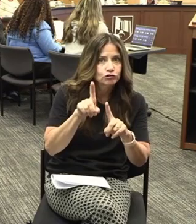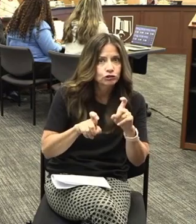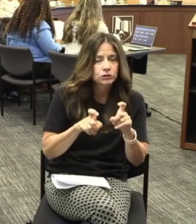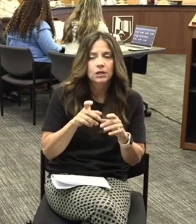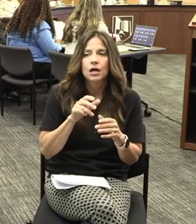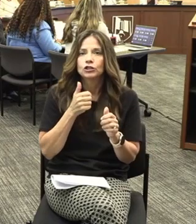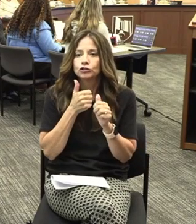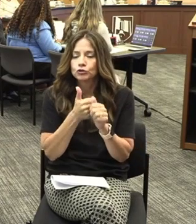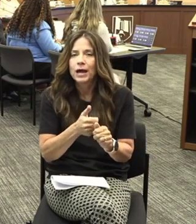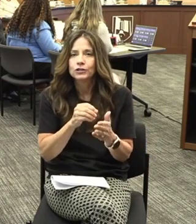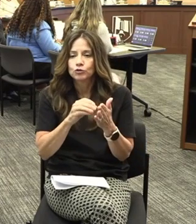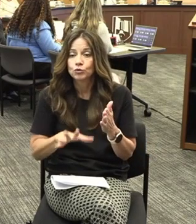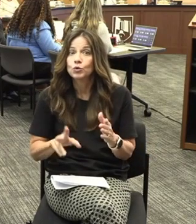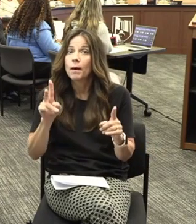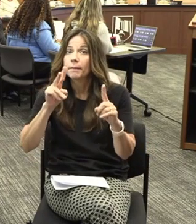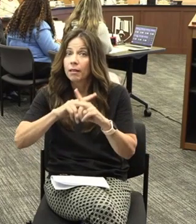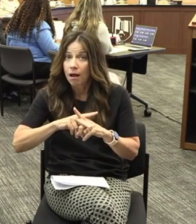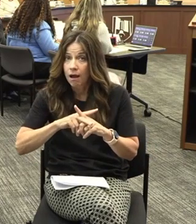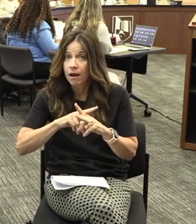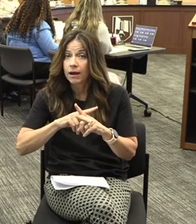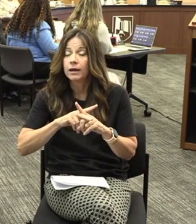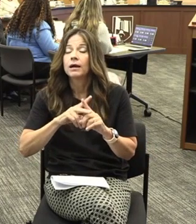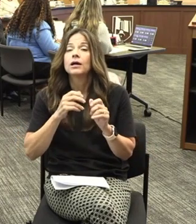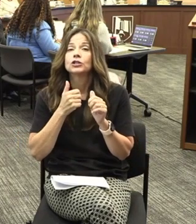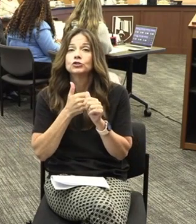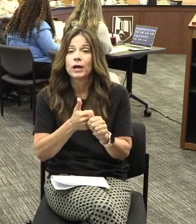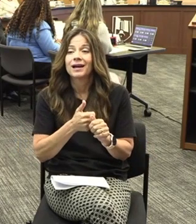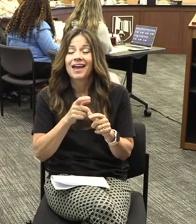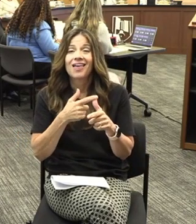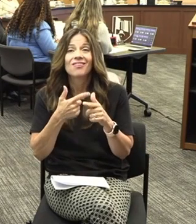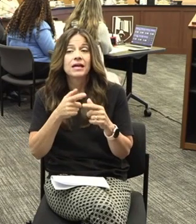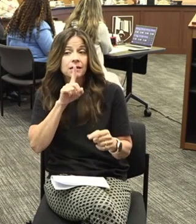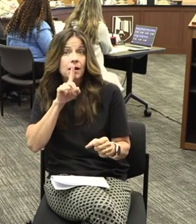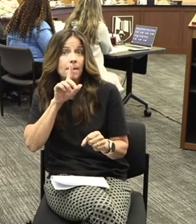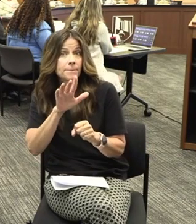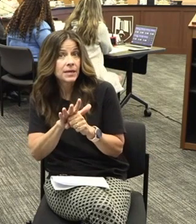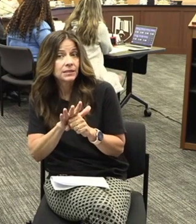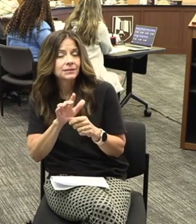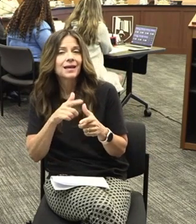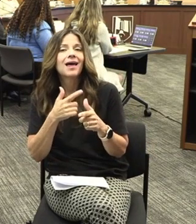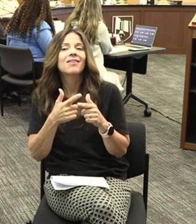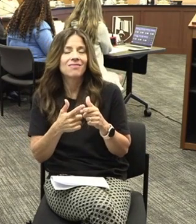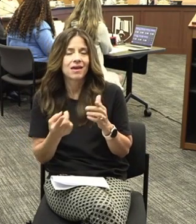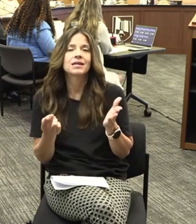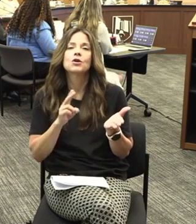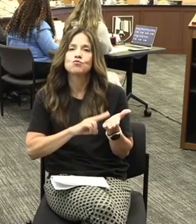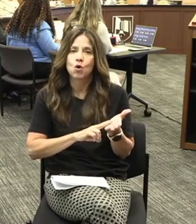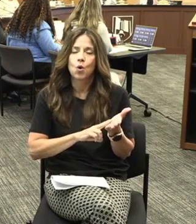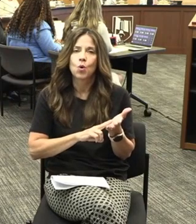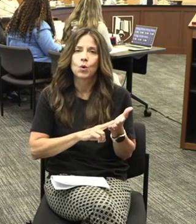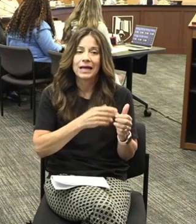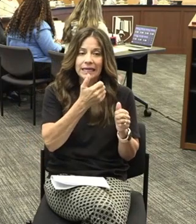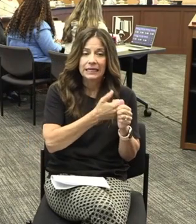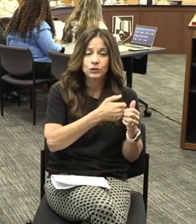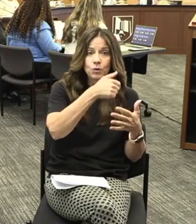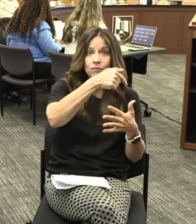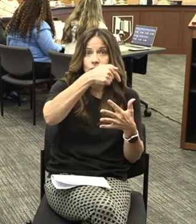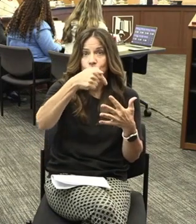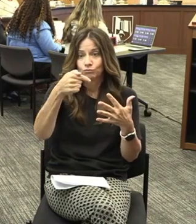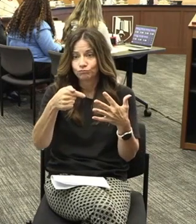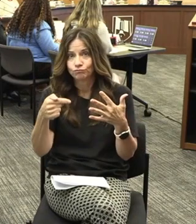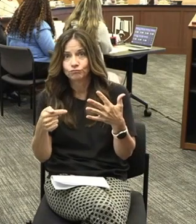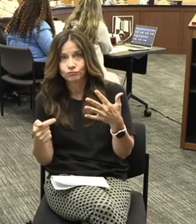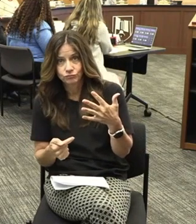track students who apply, who then commit, and then ultimately are enrolled. Each one of those stages